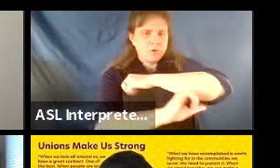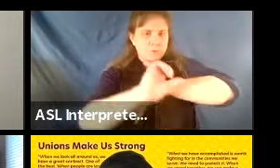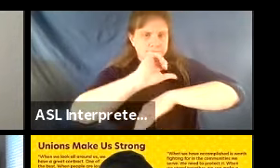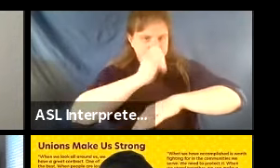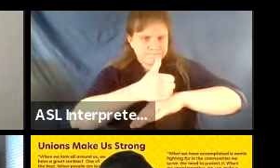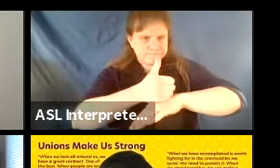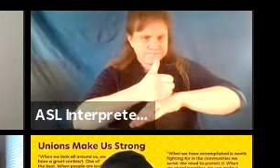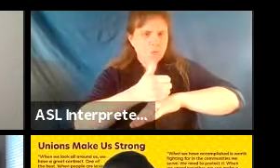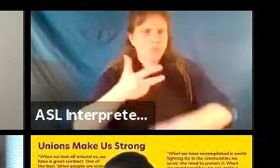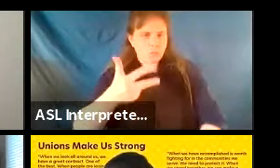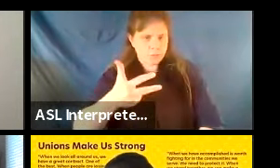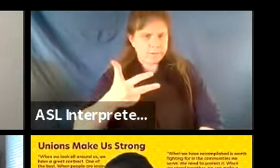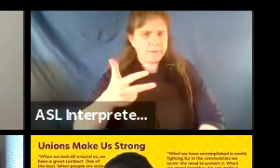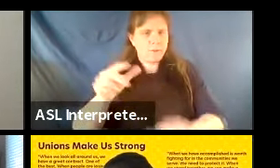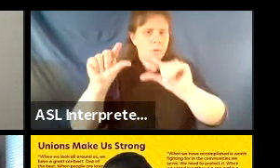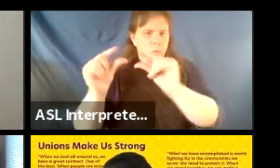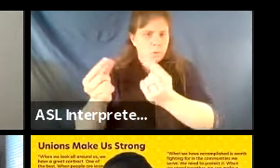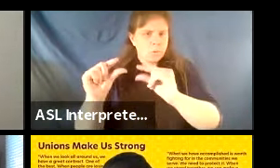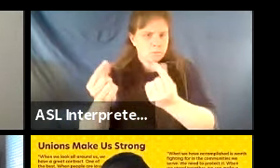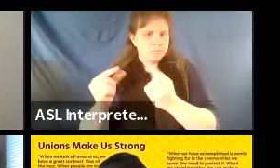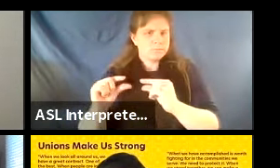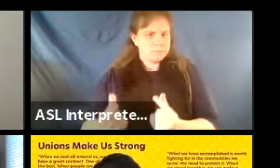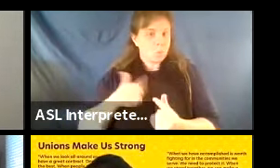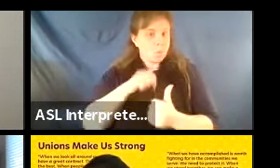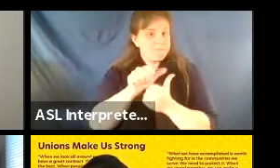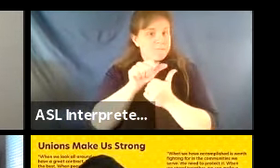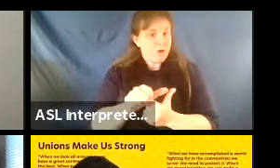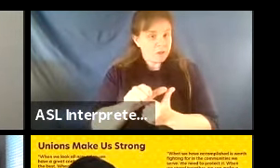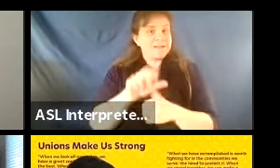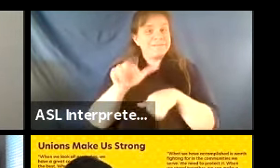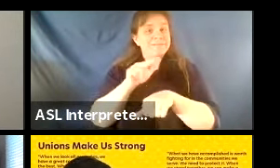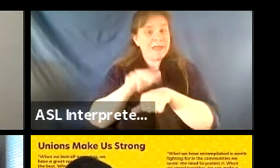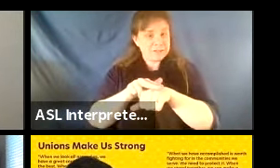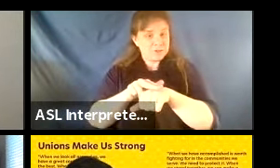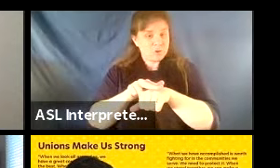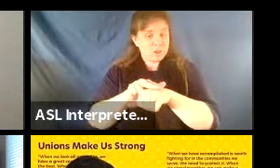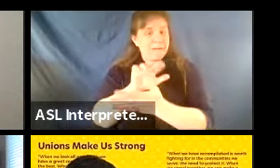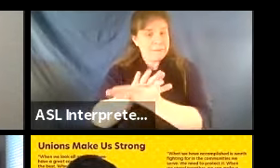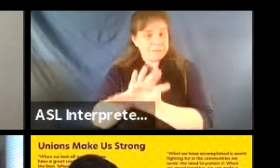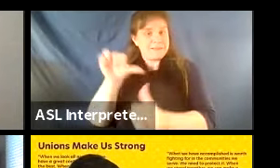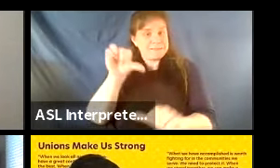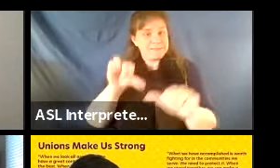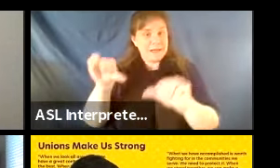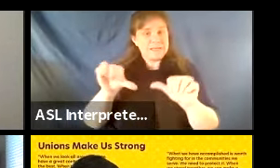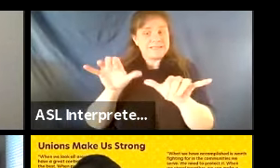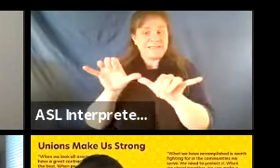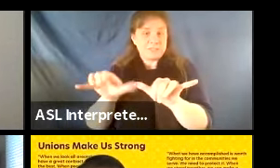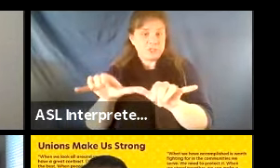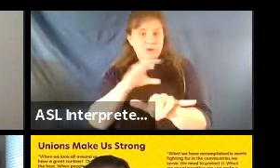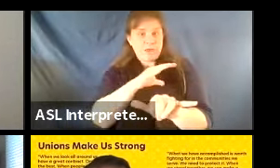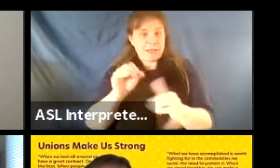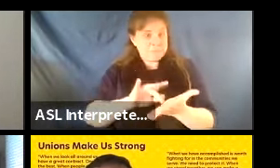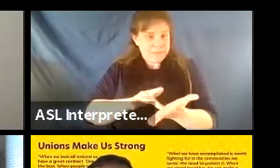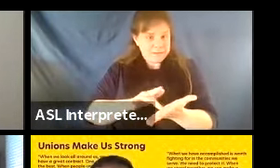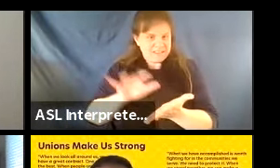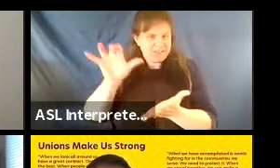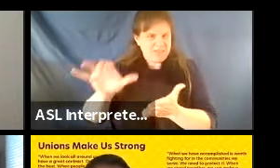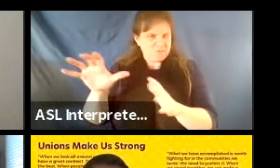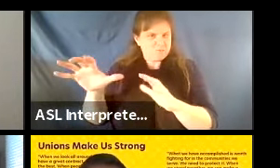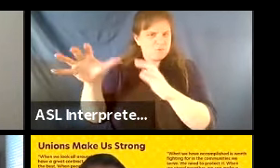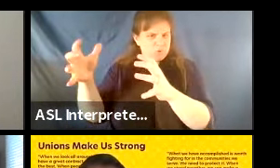groups after the recommendations of the National Academies of Sciences, Engineering, and Medicine, who in their